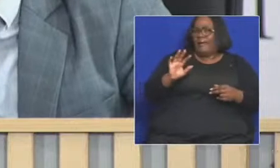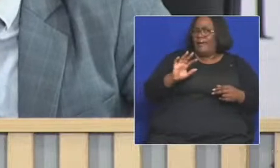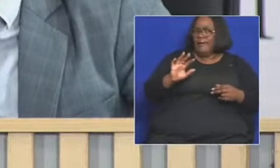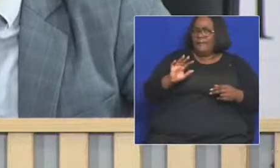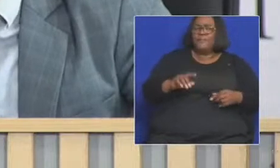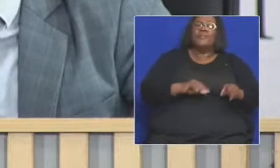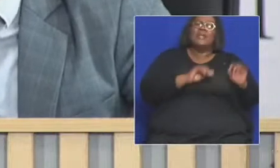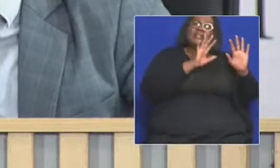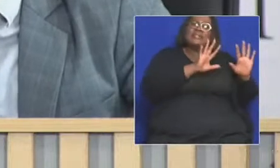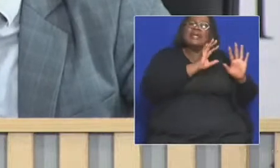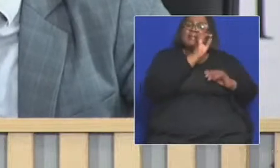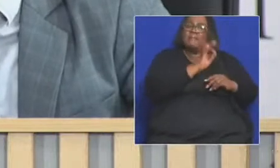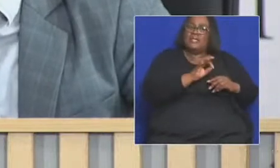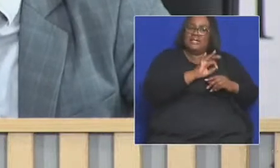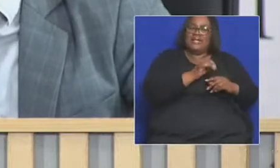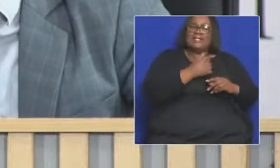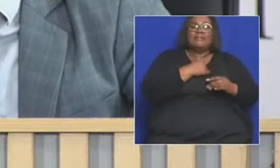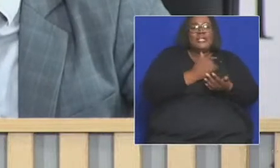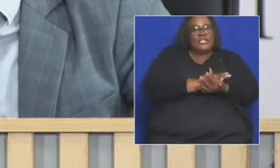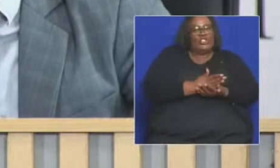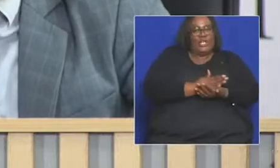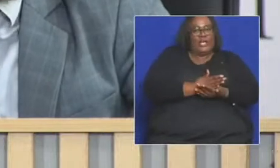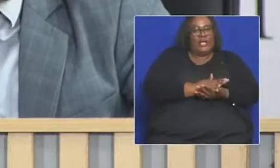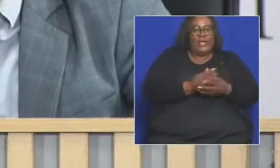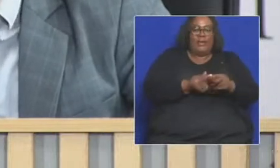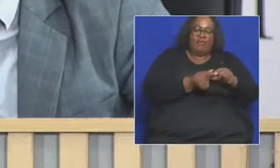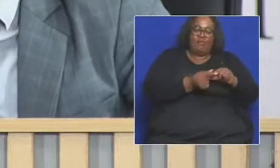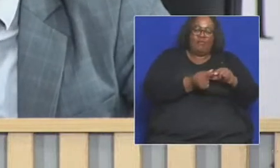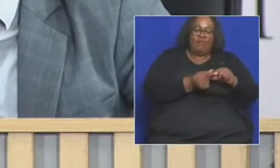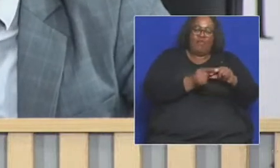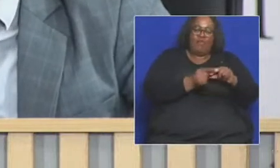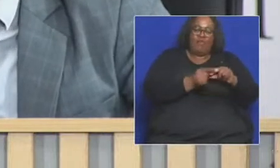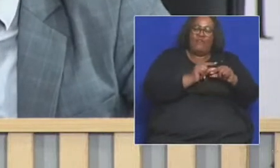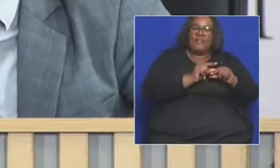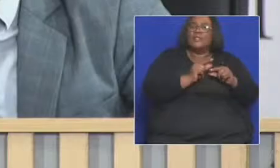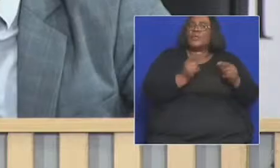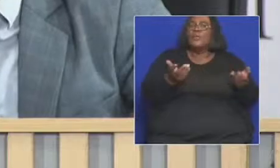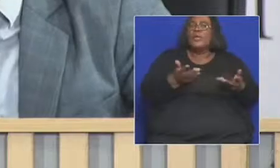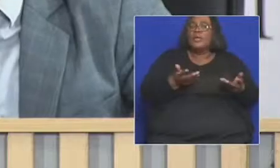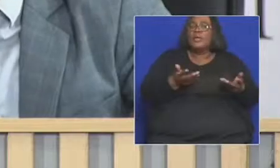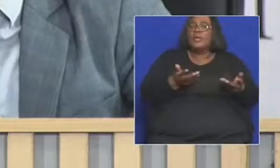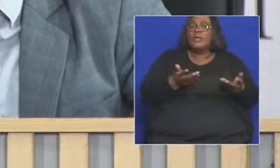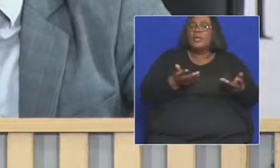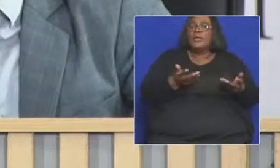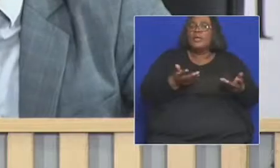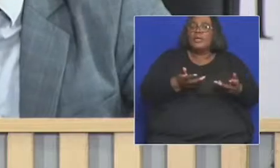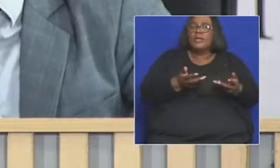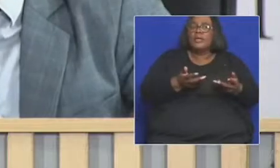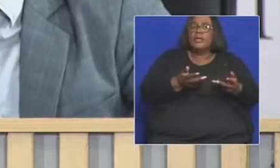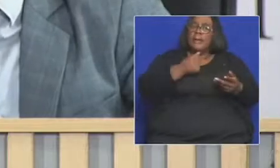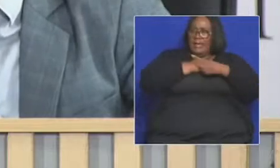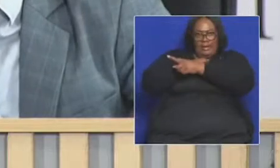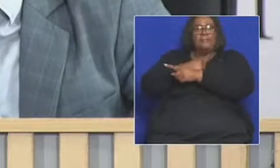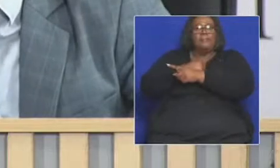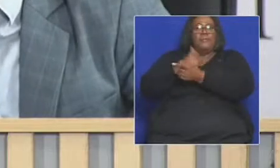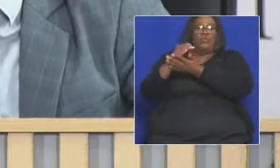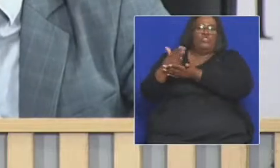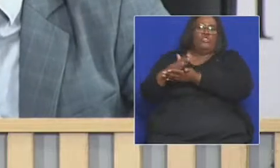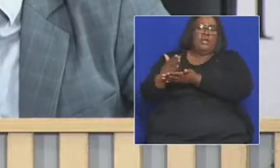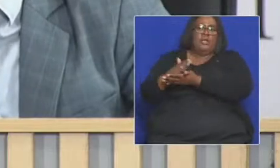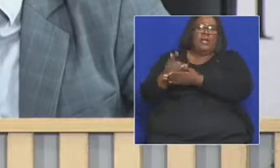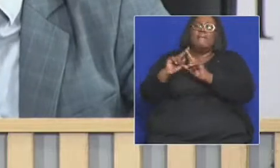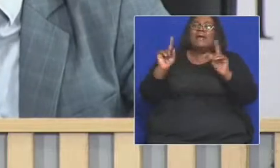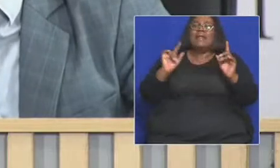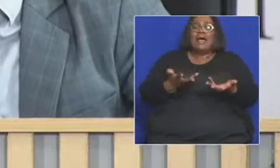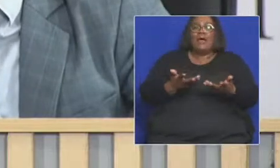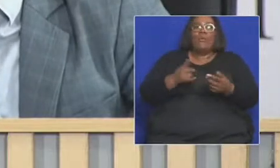We'll share the profit. I said that. Where does it go to? To myself and Mr. Momela. So how does it get there? Because as Commissioner